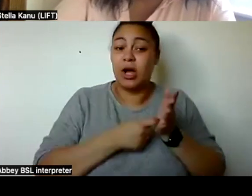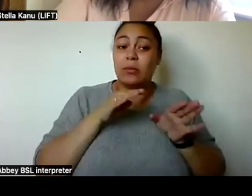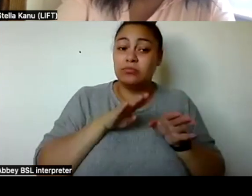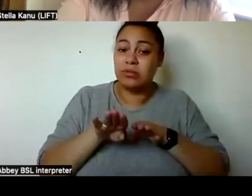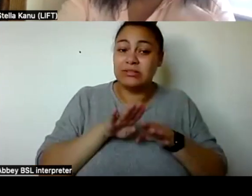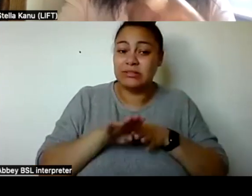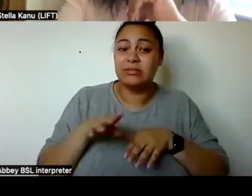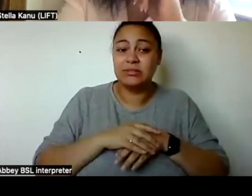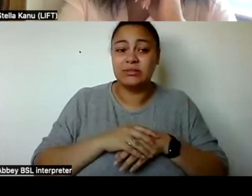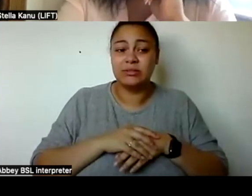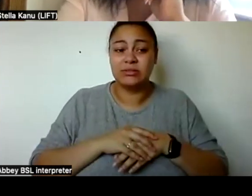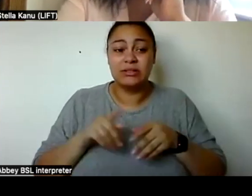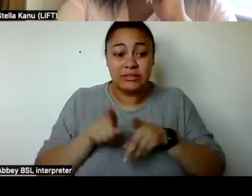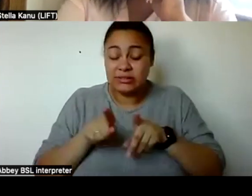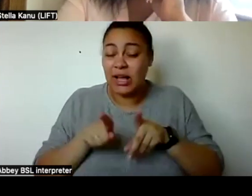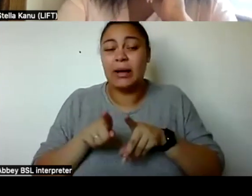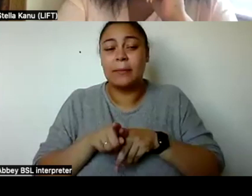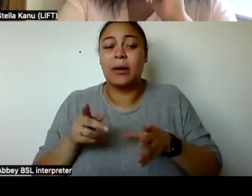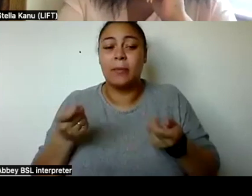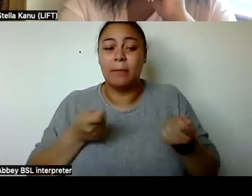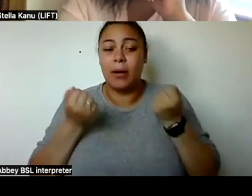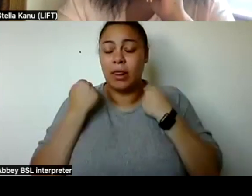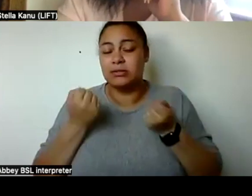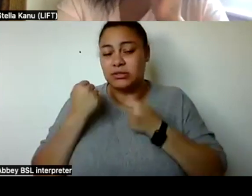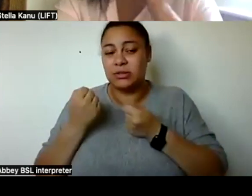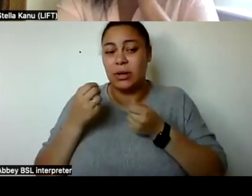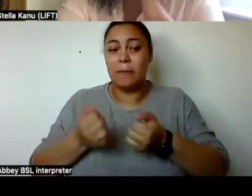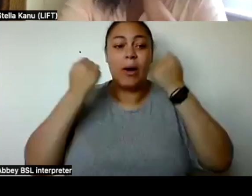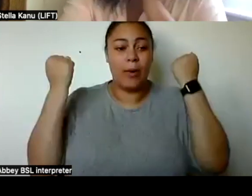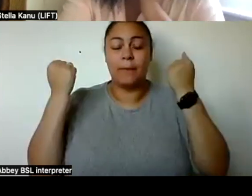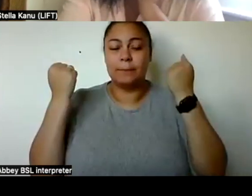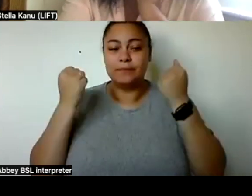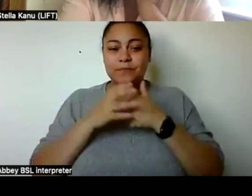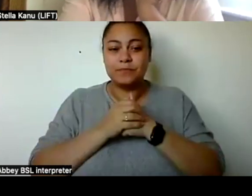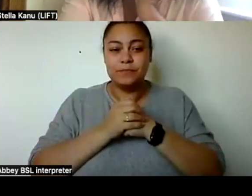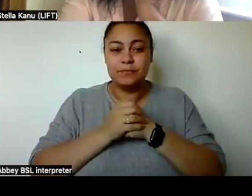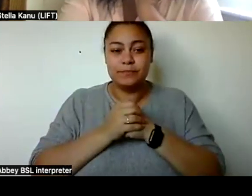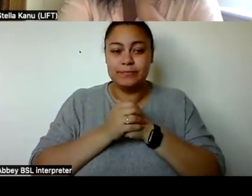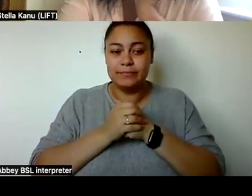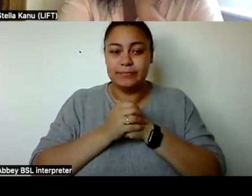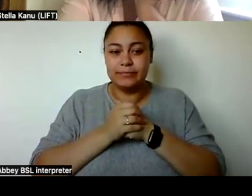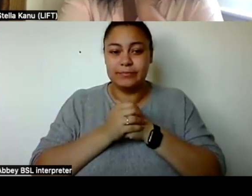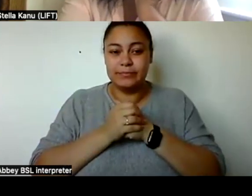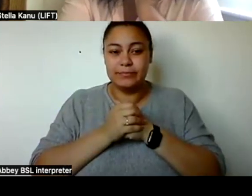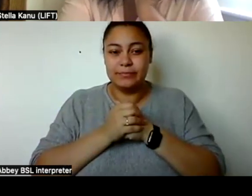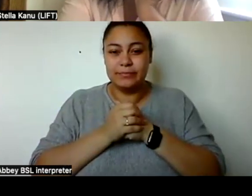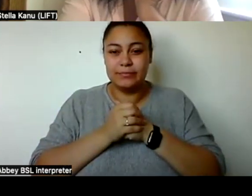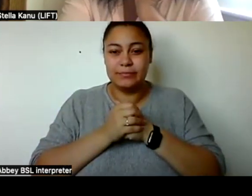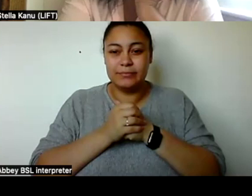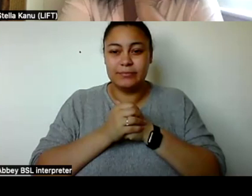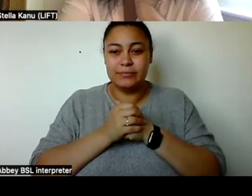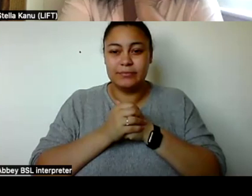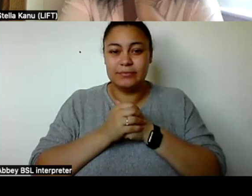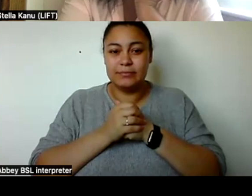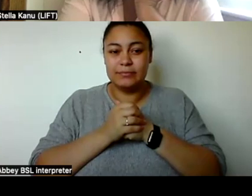empowerment in their creative practices. That's kind of one of the things we wanted to explore in this topic today. So talking really